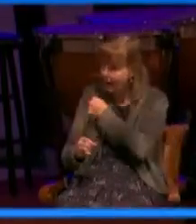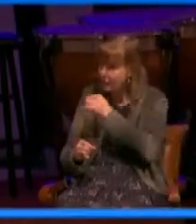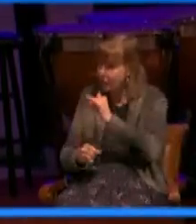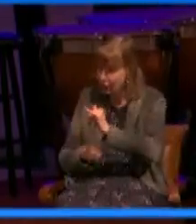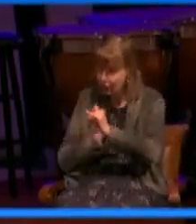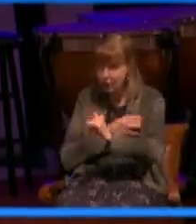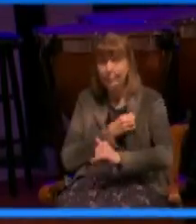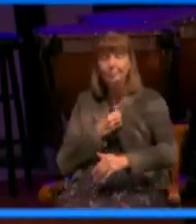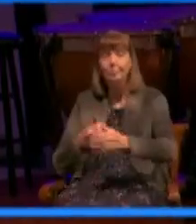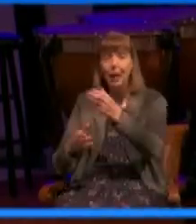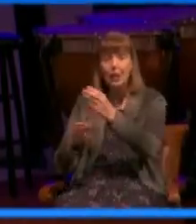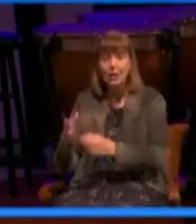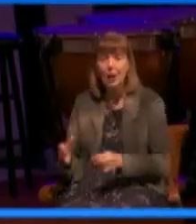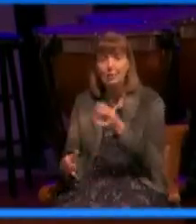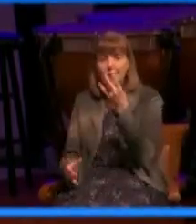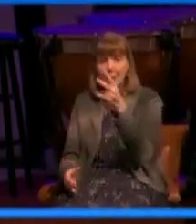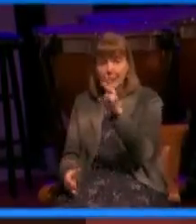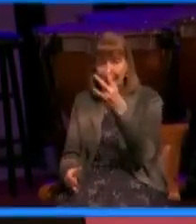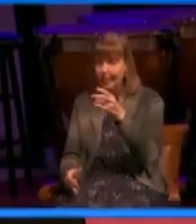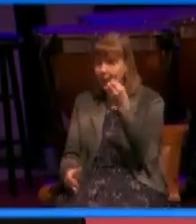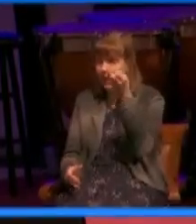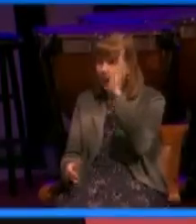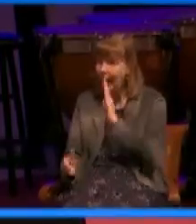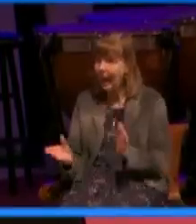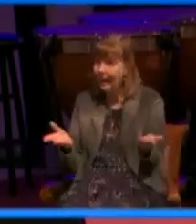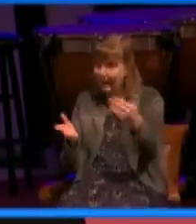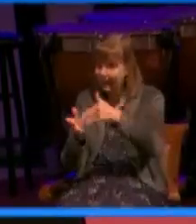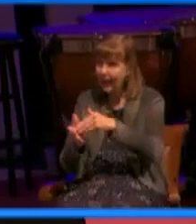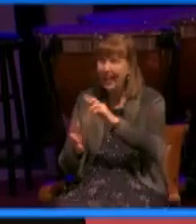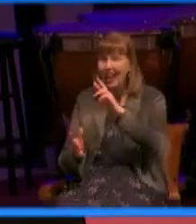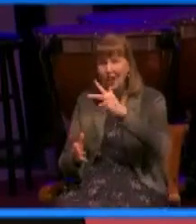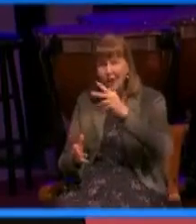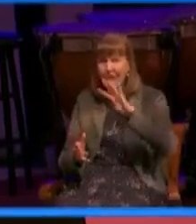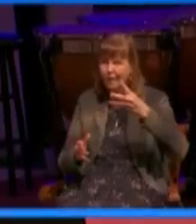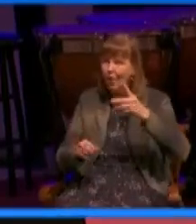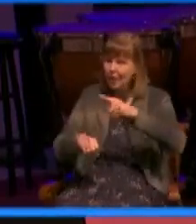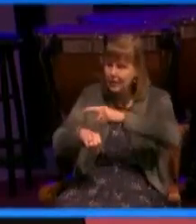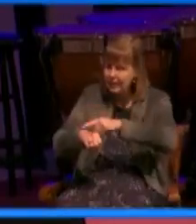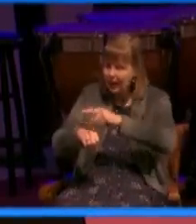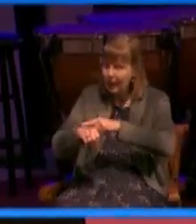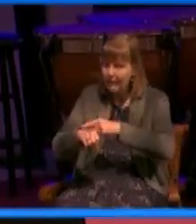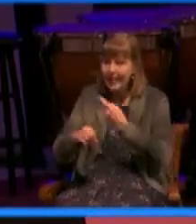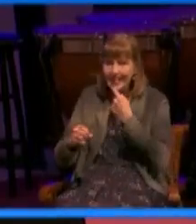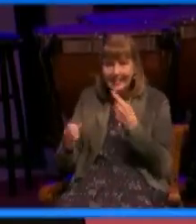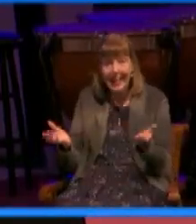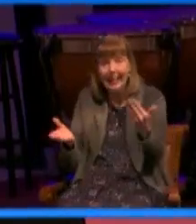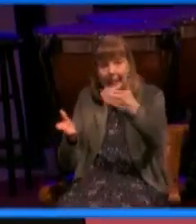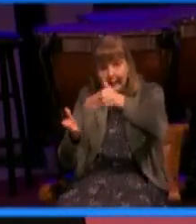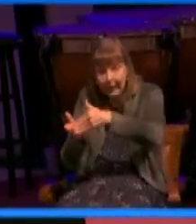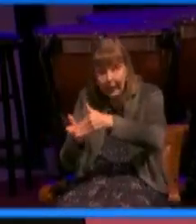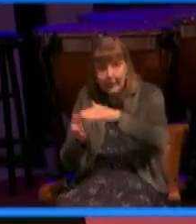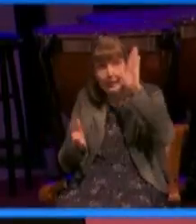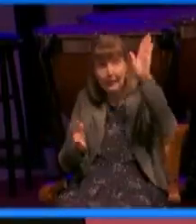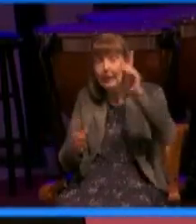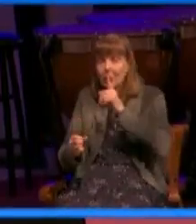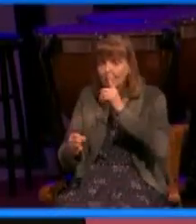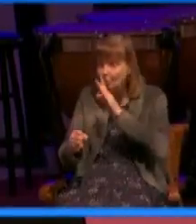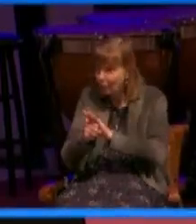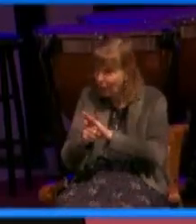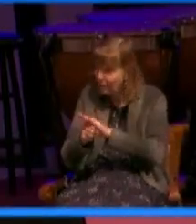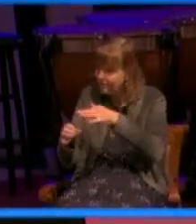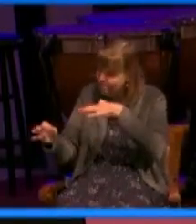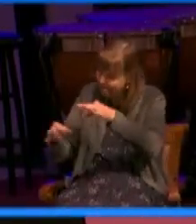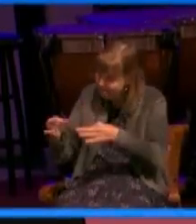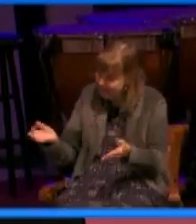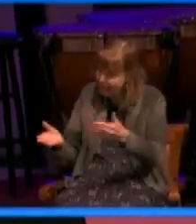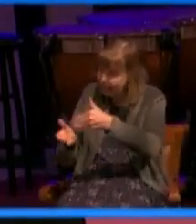17, God will again, for the third or fourth time, reiterate his promises to Abram. He will tell